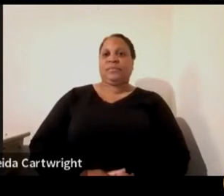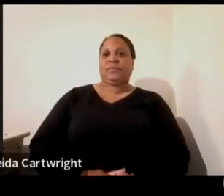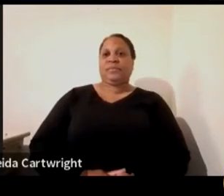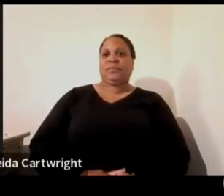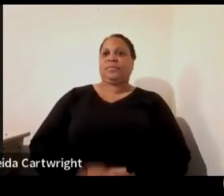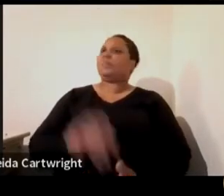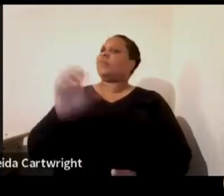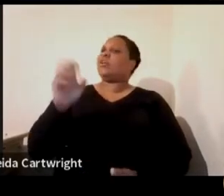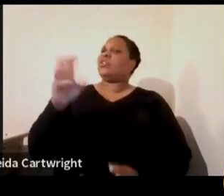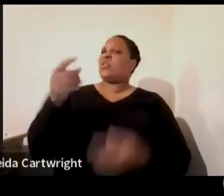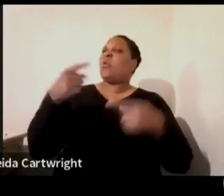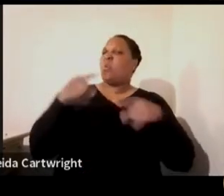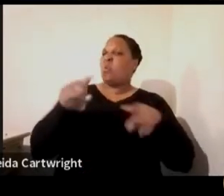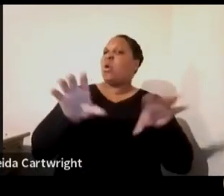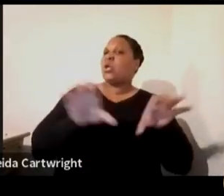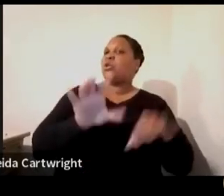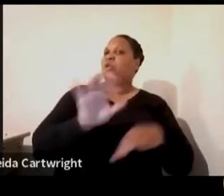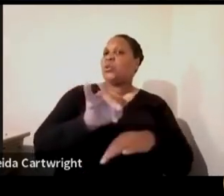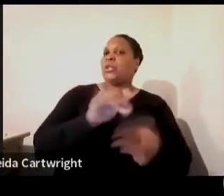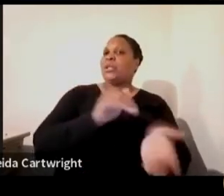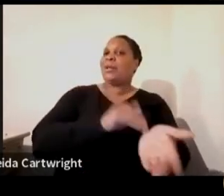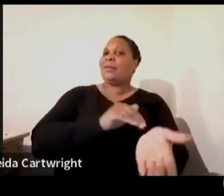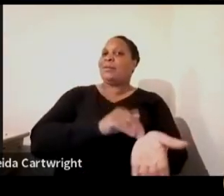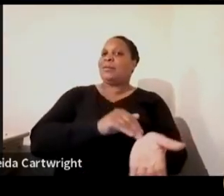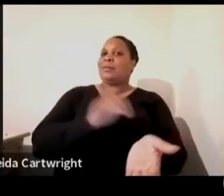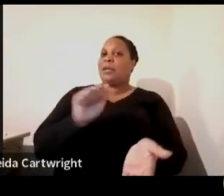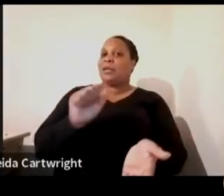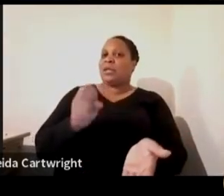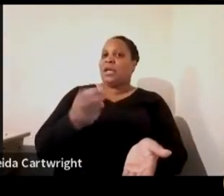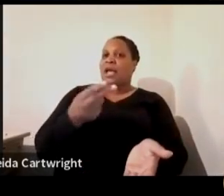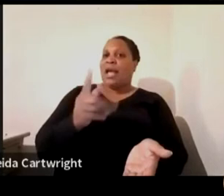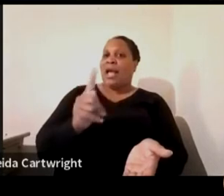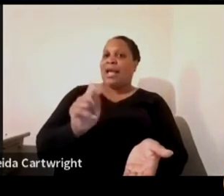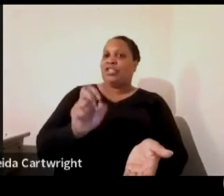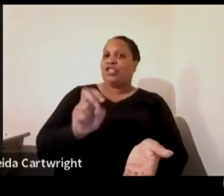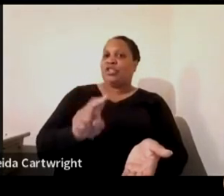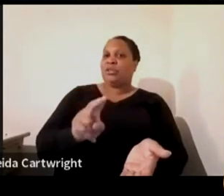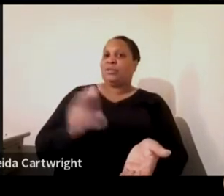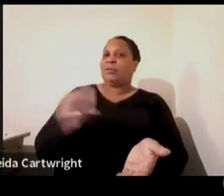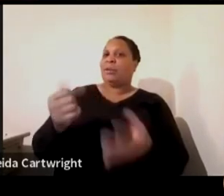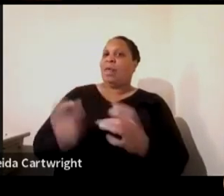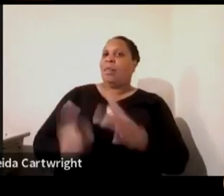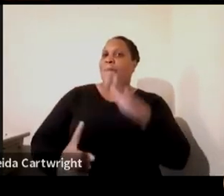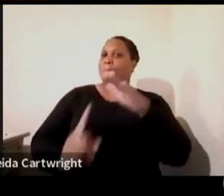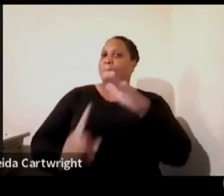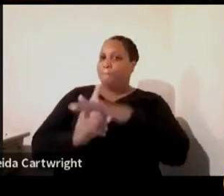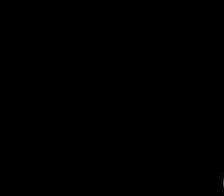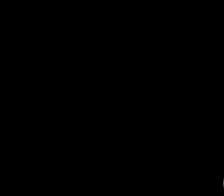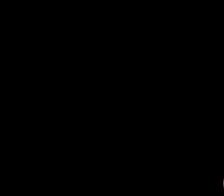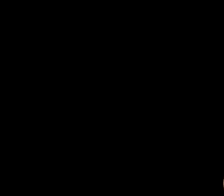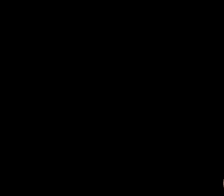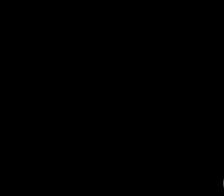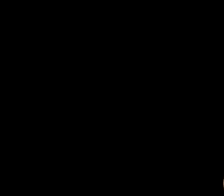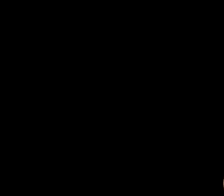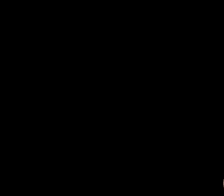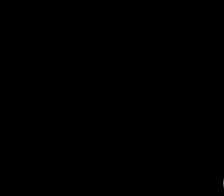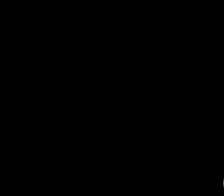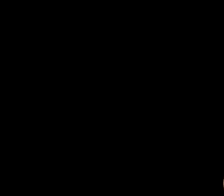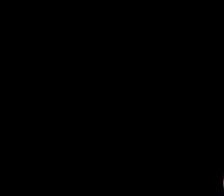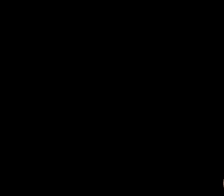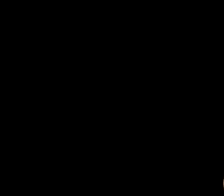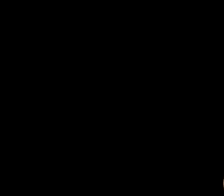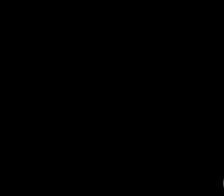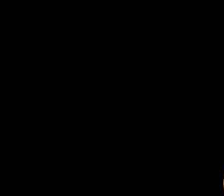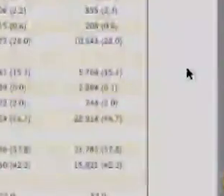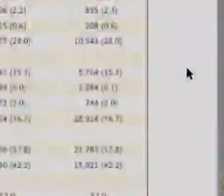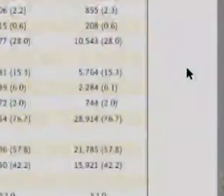So while you're doing that, Dr. Ashton, I'm just seeing another question that came up. Please provide clarity. Okay,